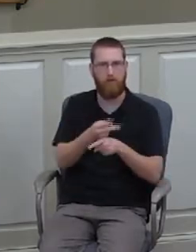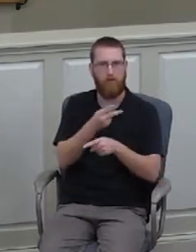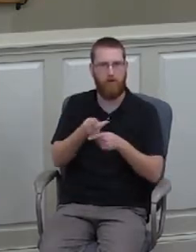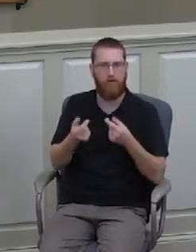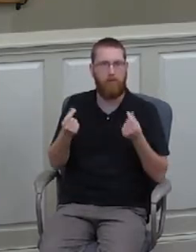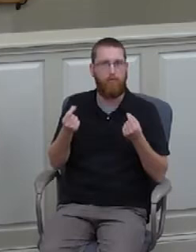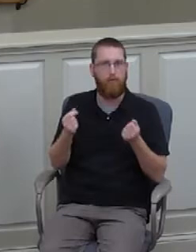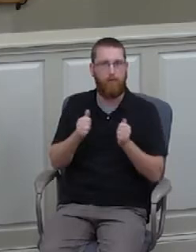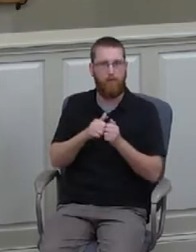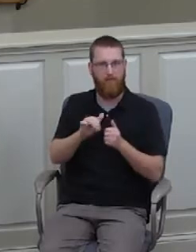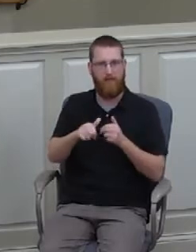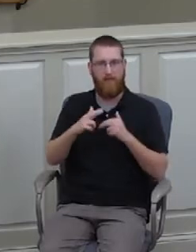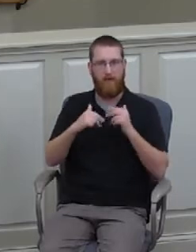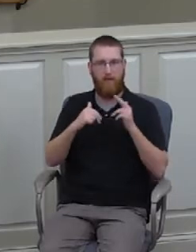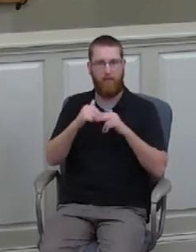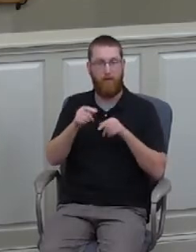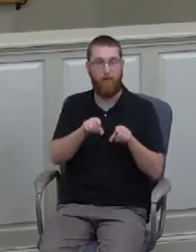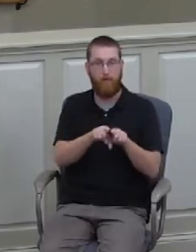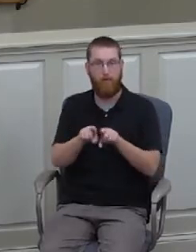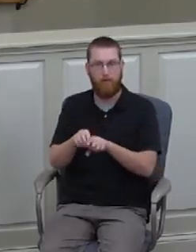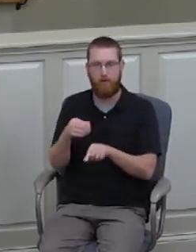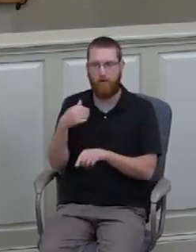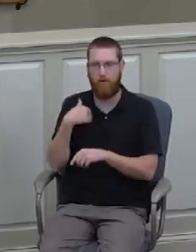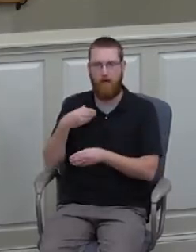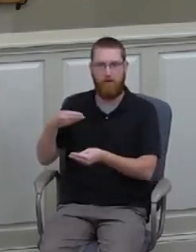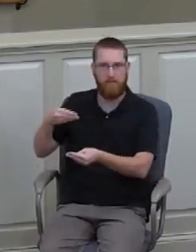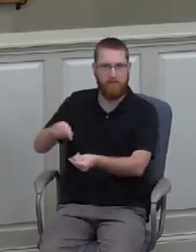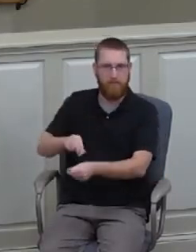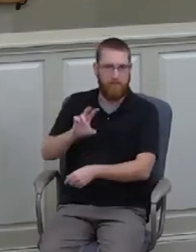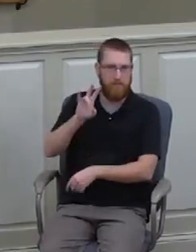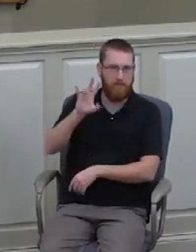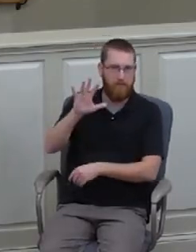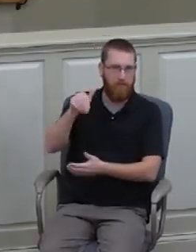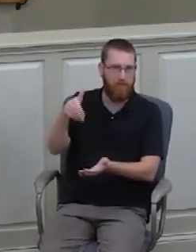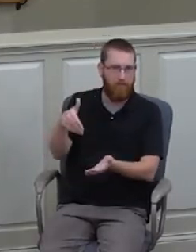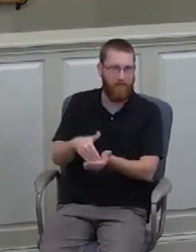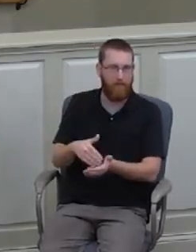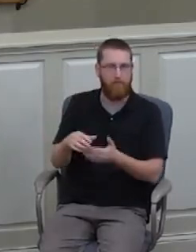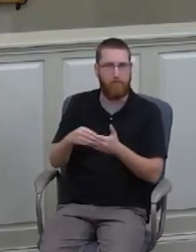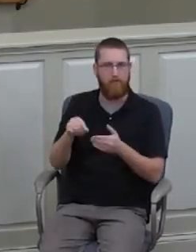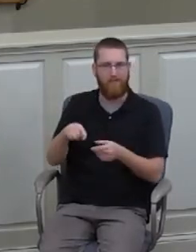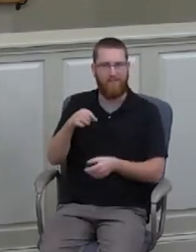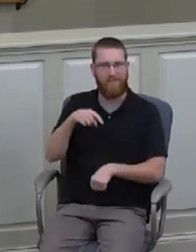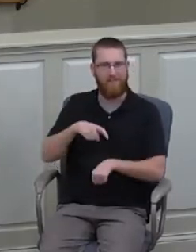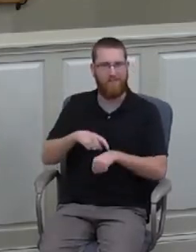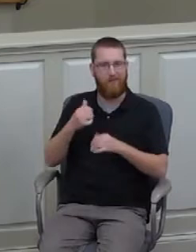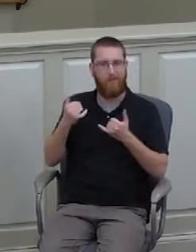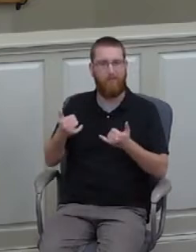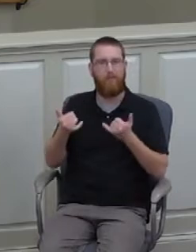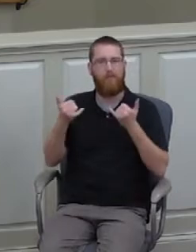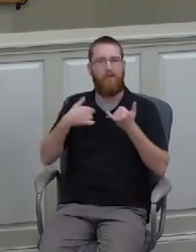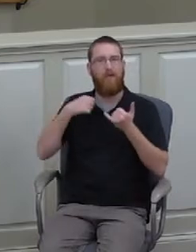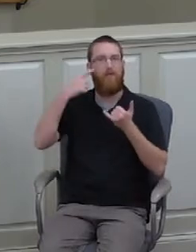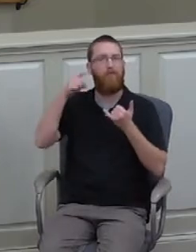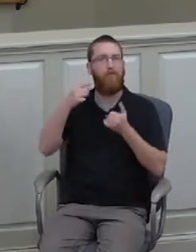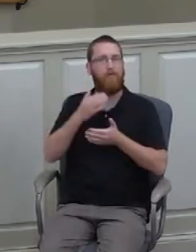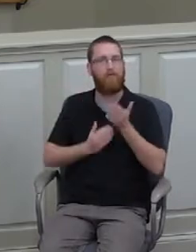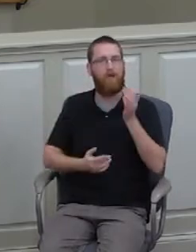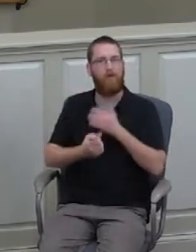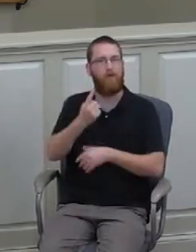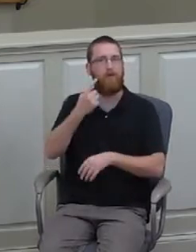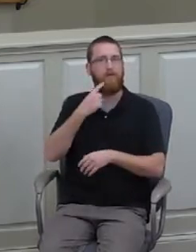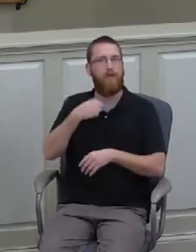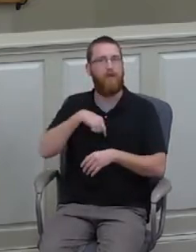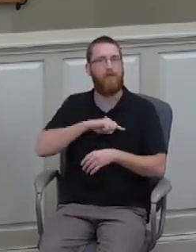with that. We also have now spent $75,000 this time for someone to tell us what to